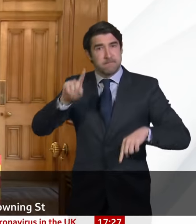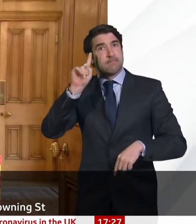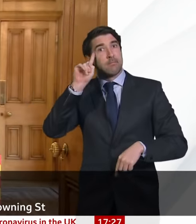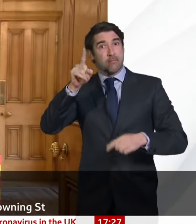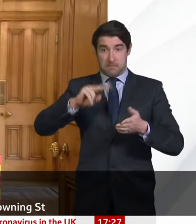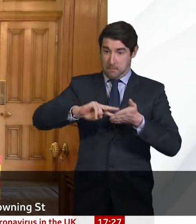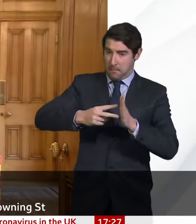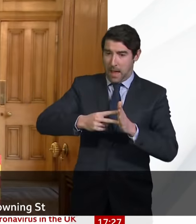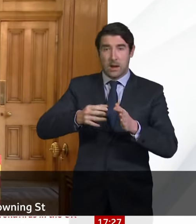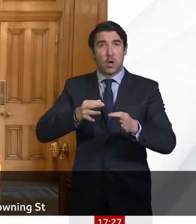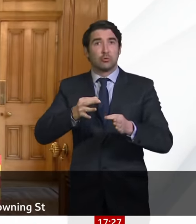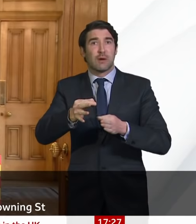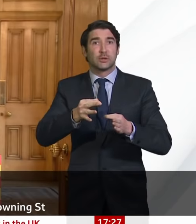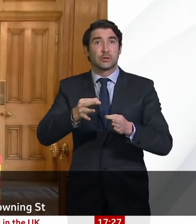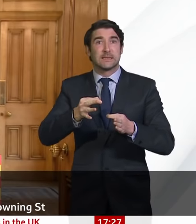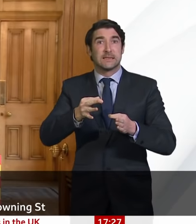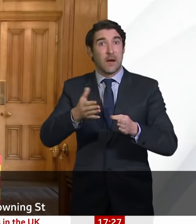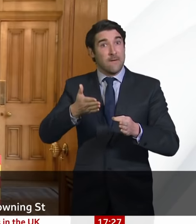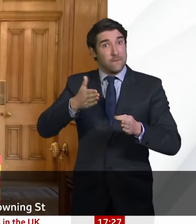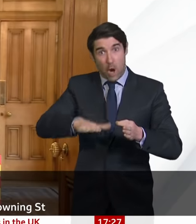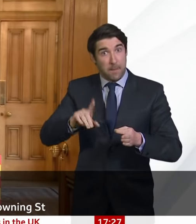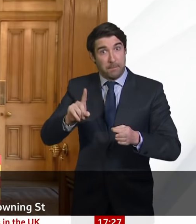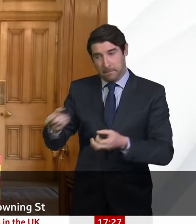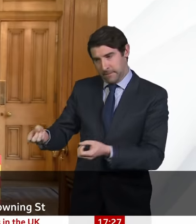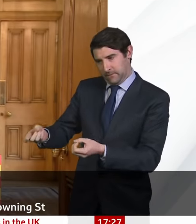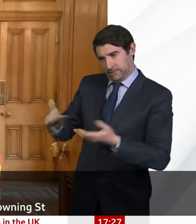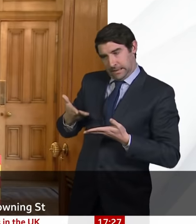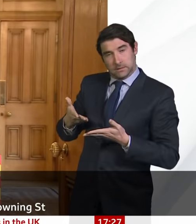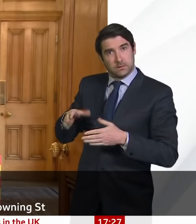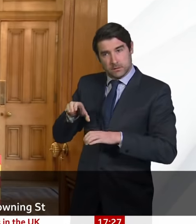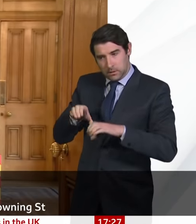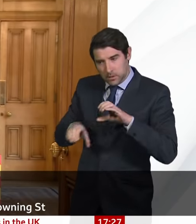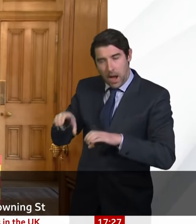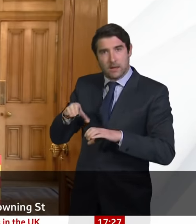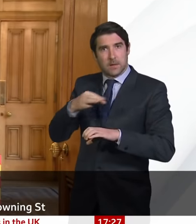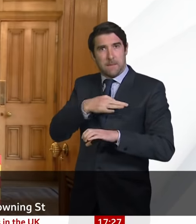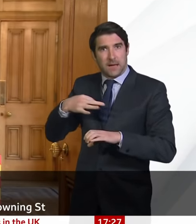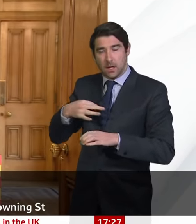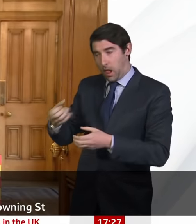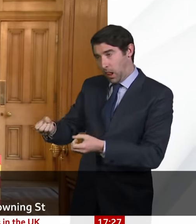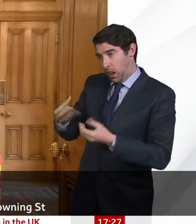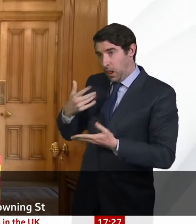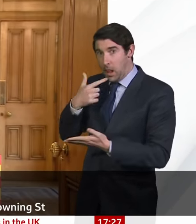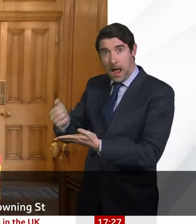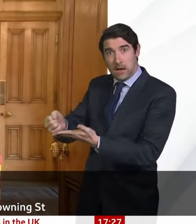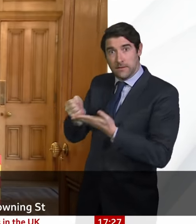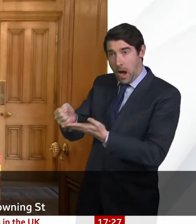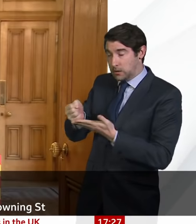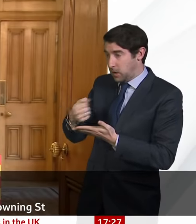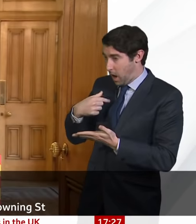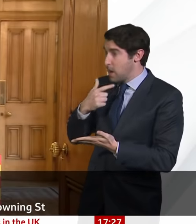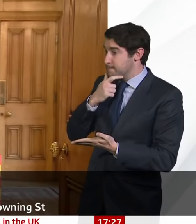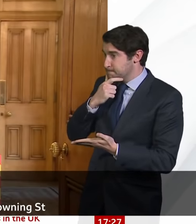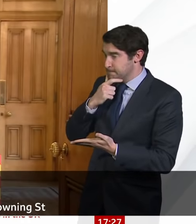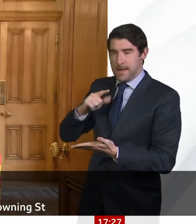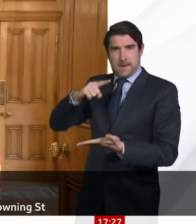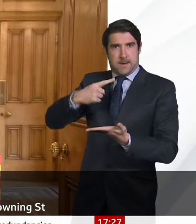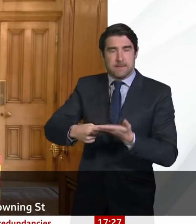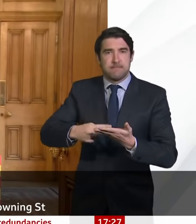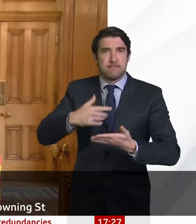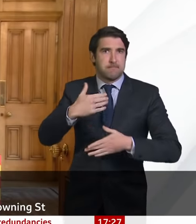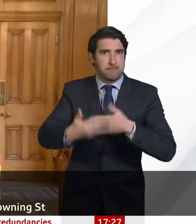our actions, taking the right steps at the right time. We're also taking unprecedented action